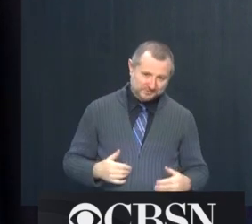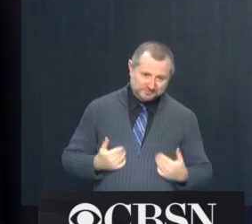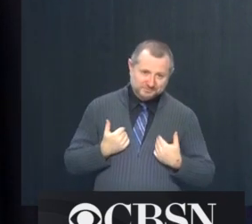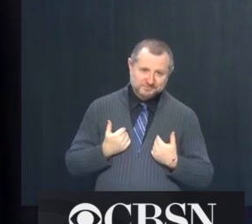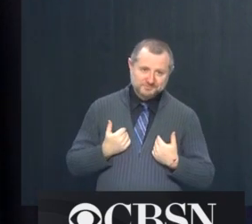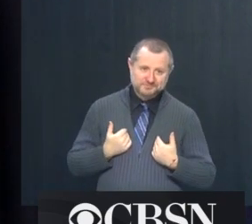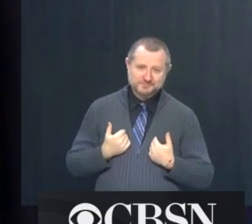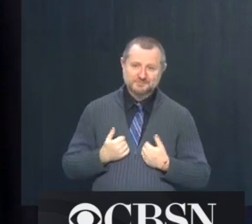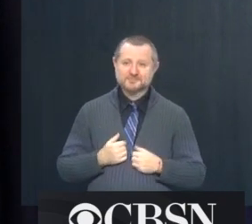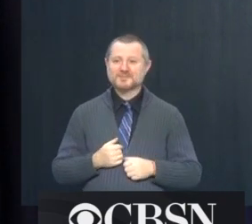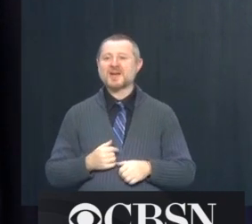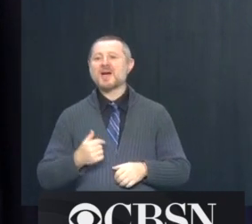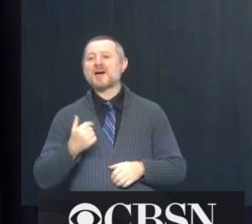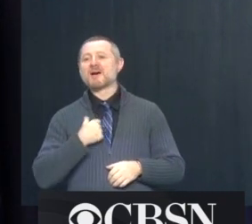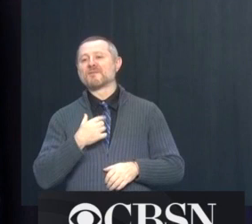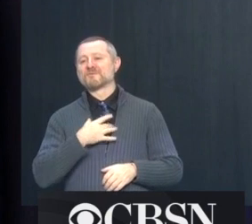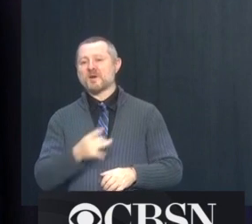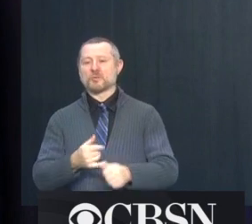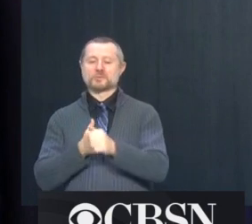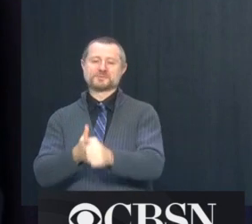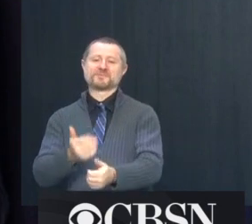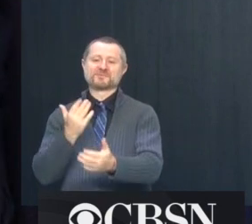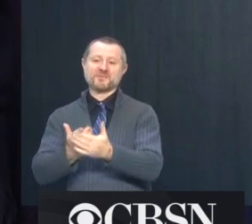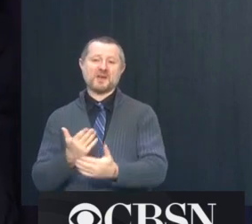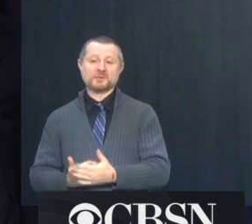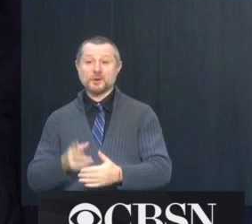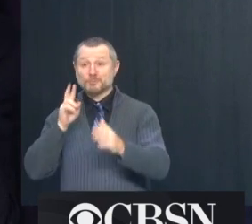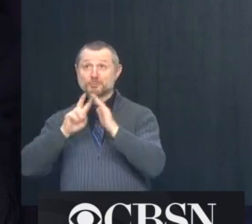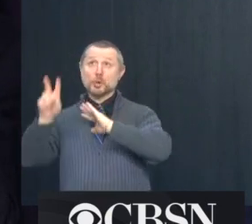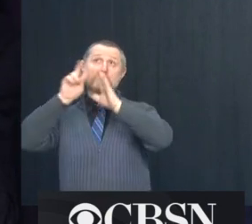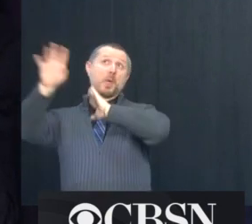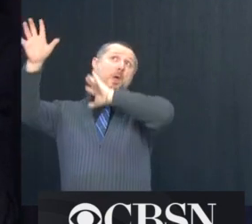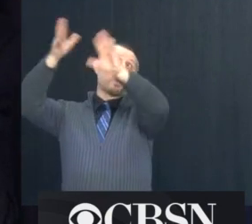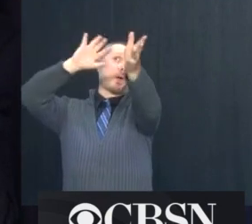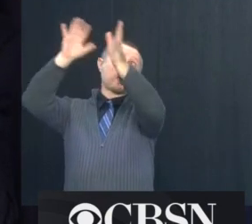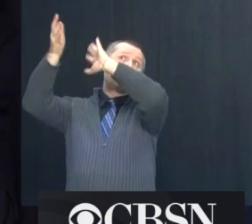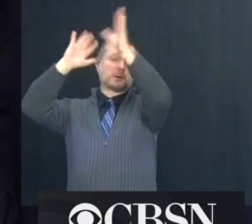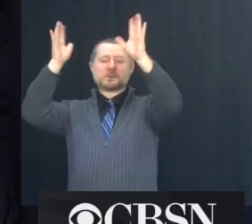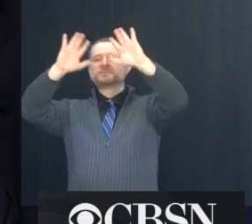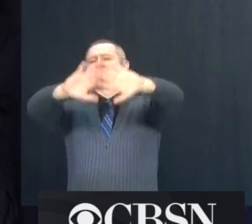operating on facts. I gave you the predictions.